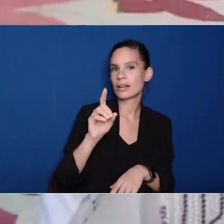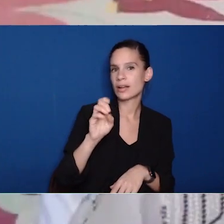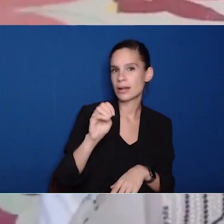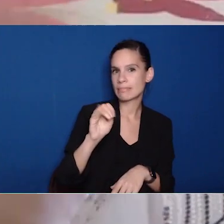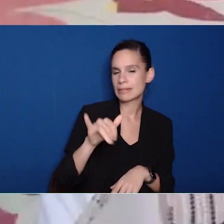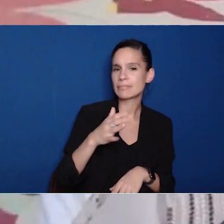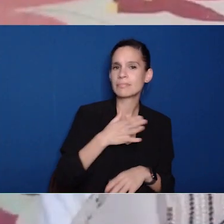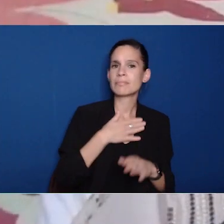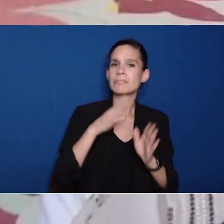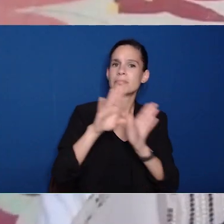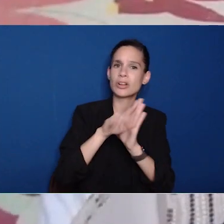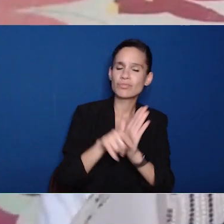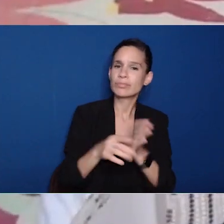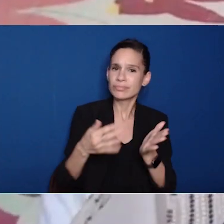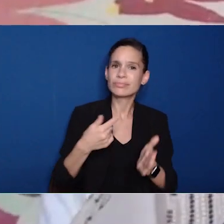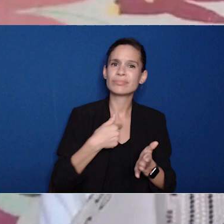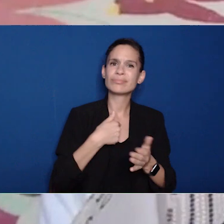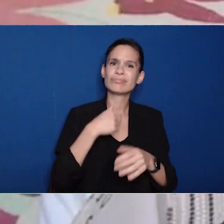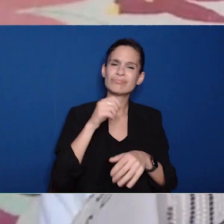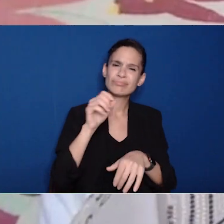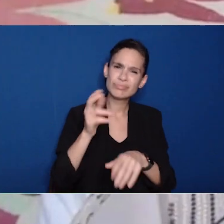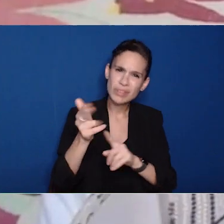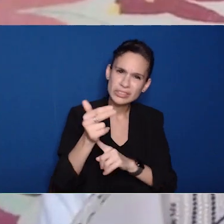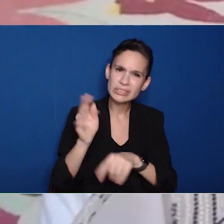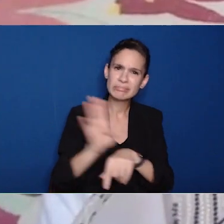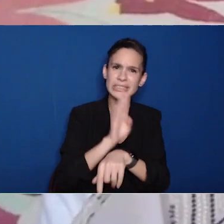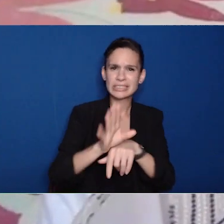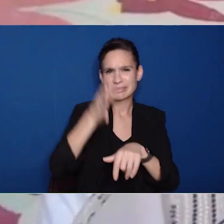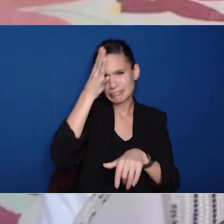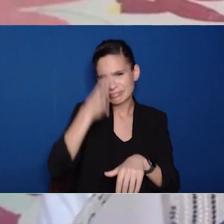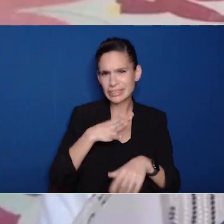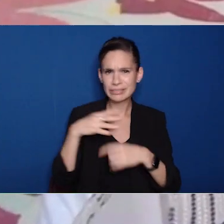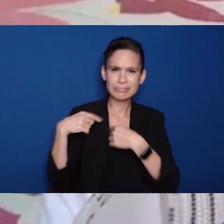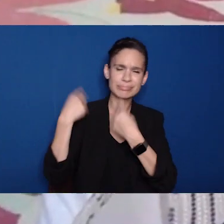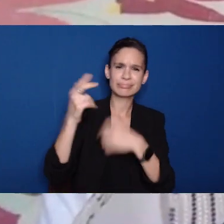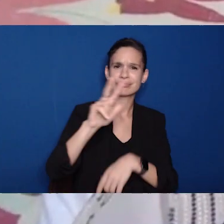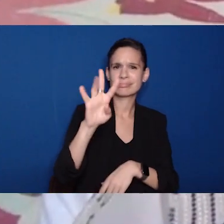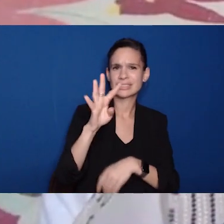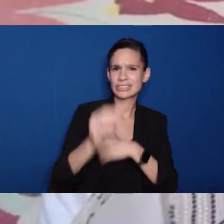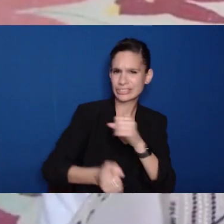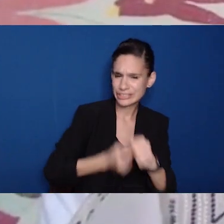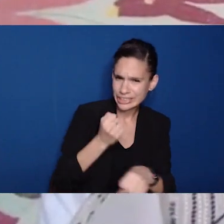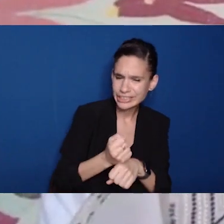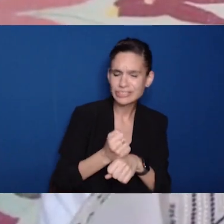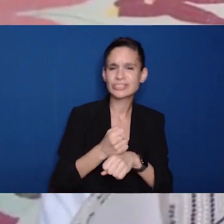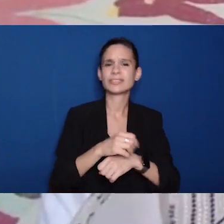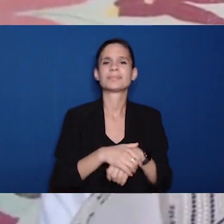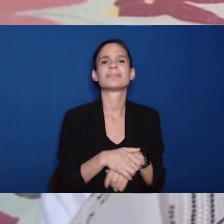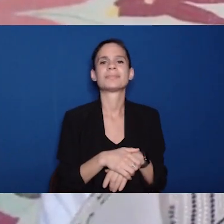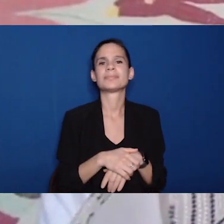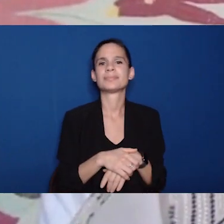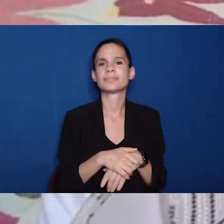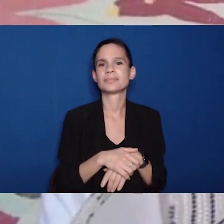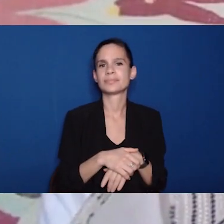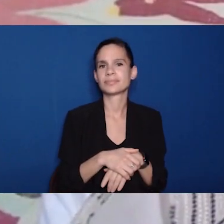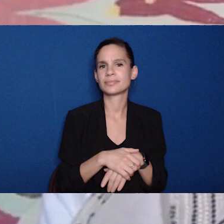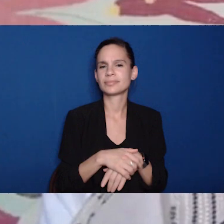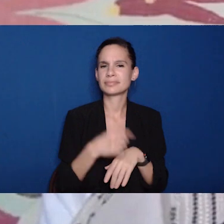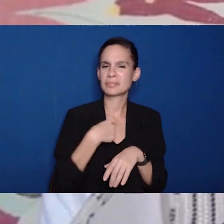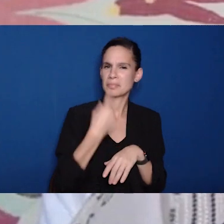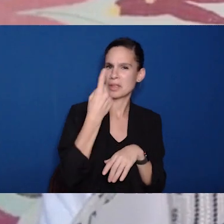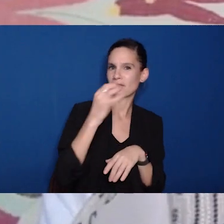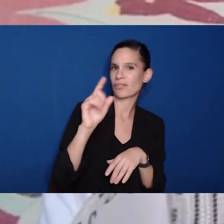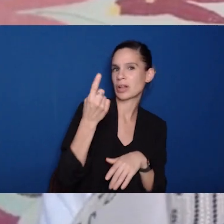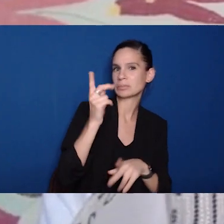background is I've been a hospitality entrepreneur for 34 years, and was